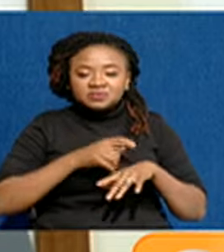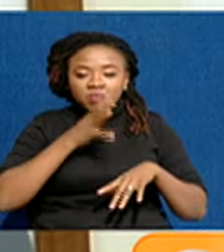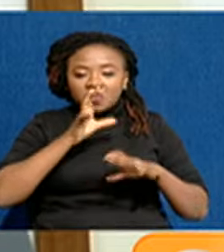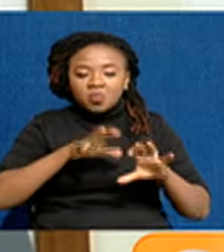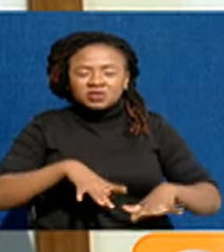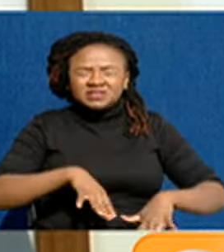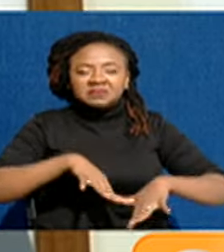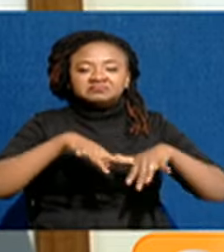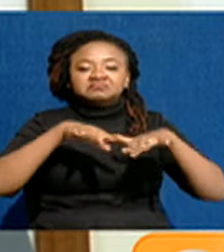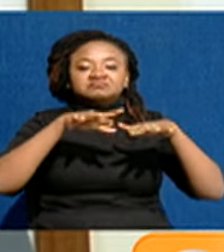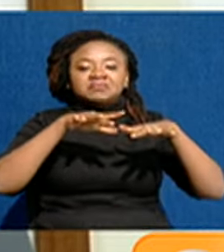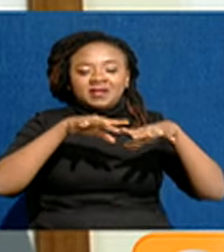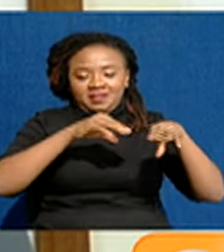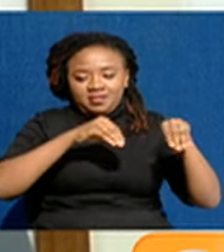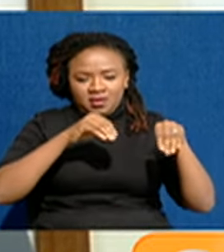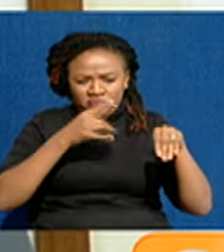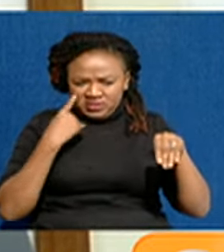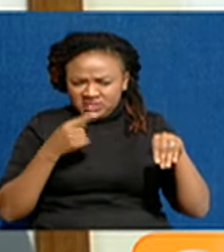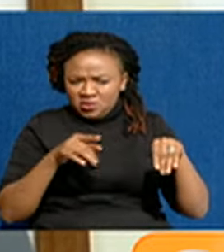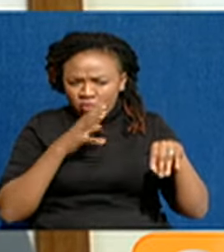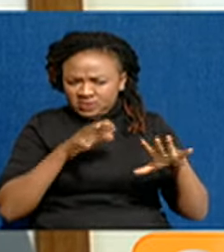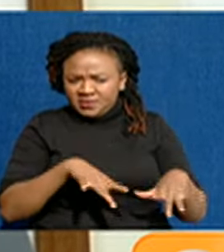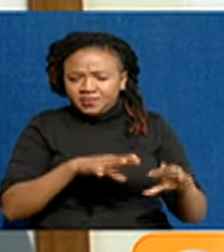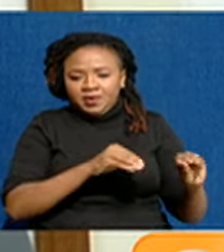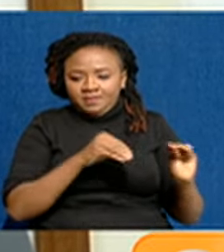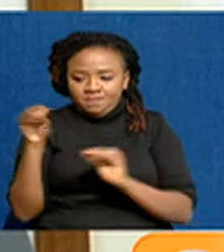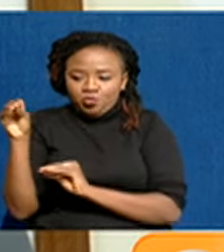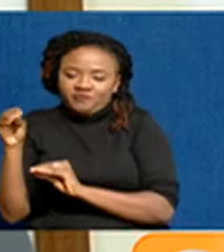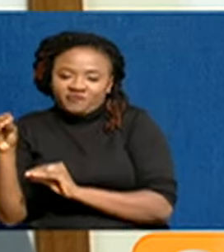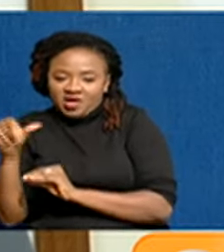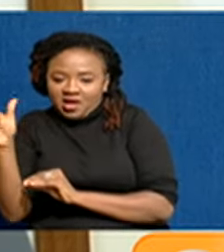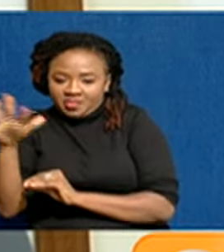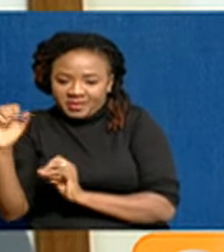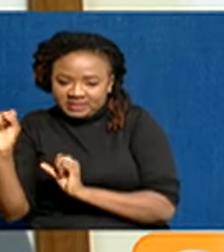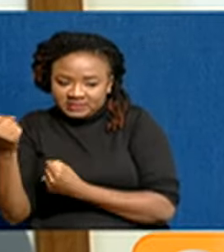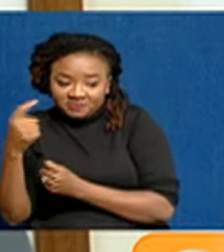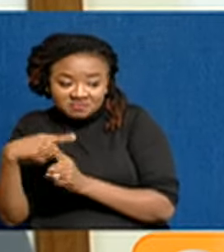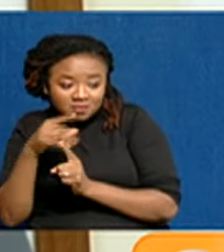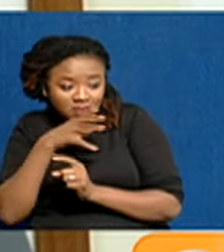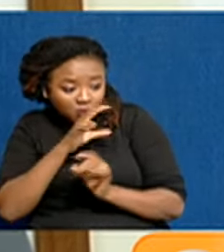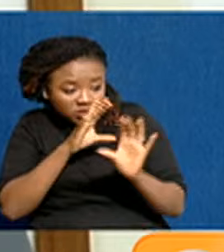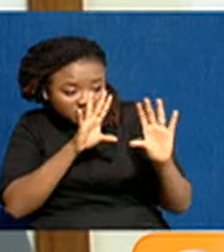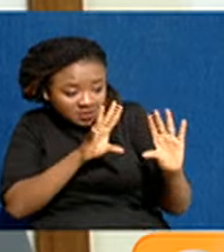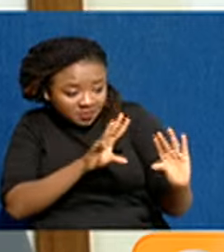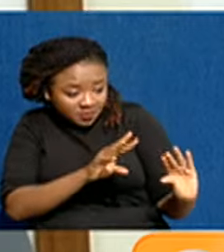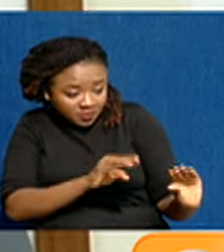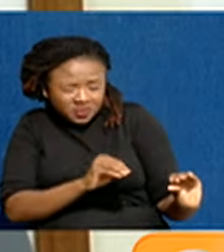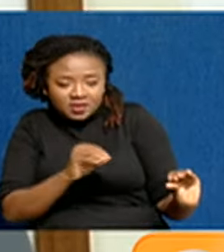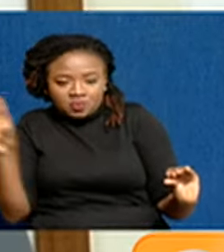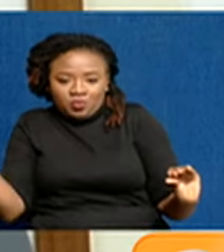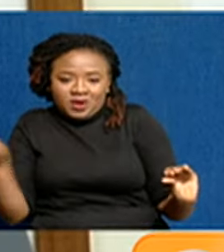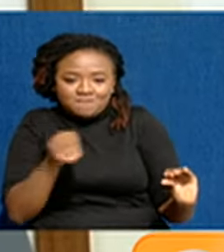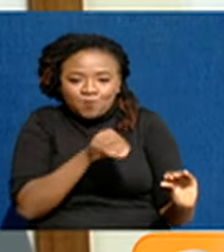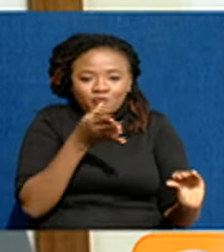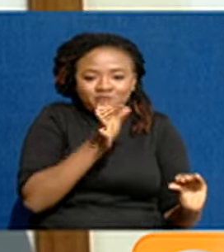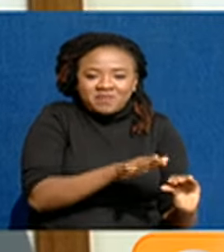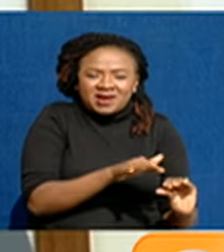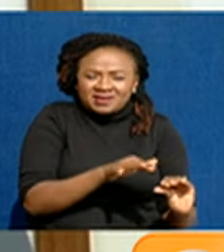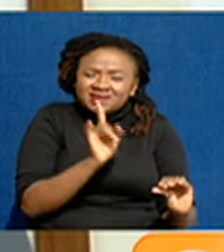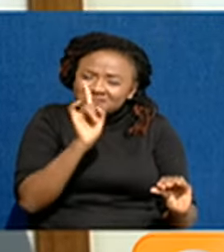and then when it subsides a little bit, then they go back. Oh, surely, you know. So you can see now